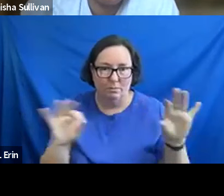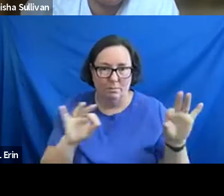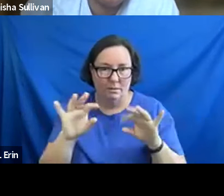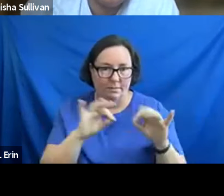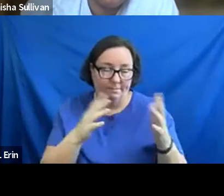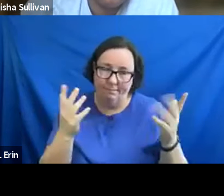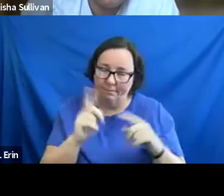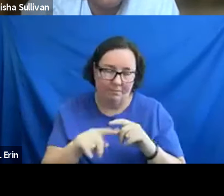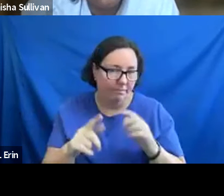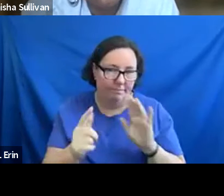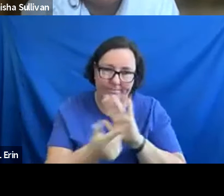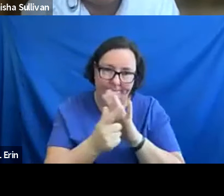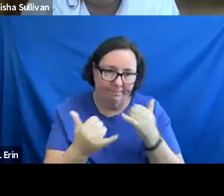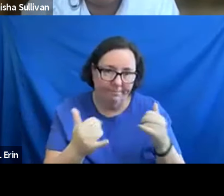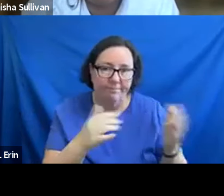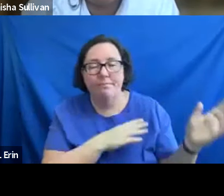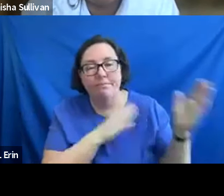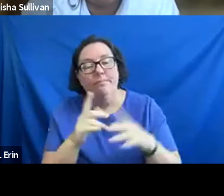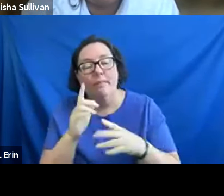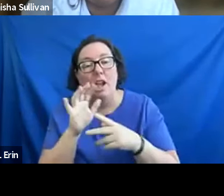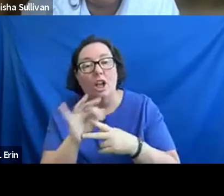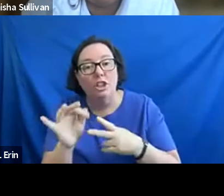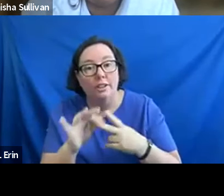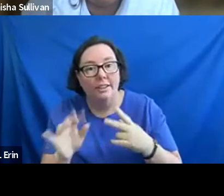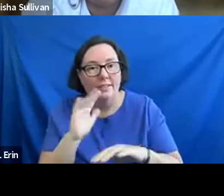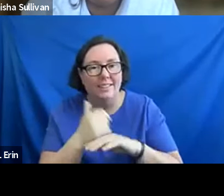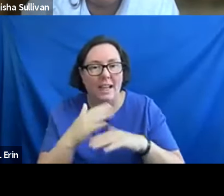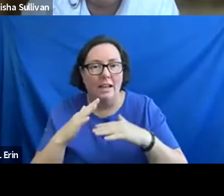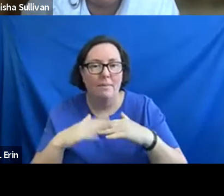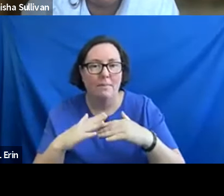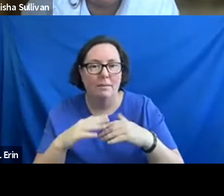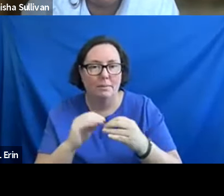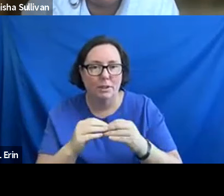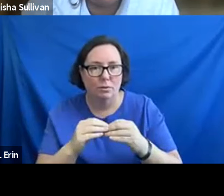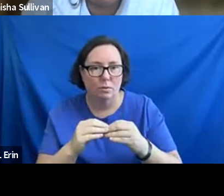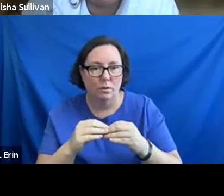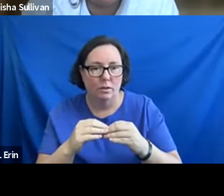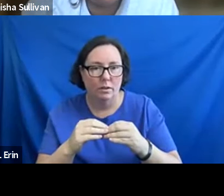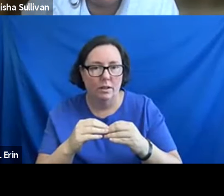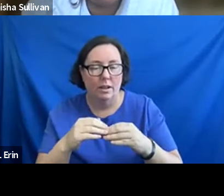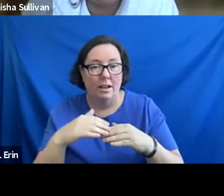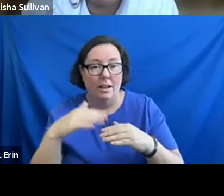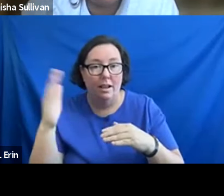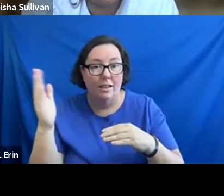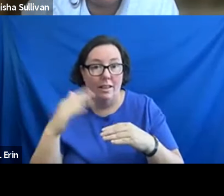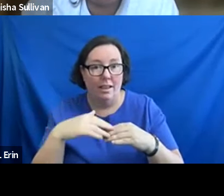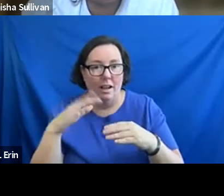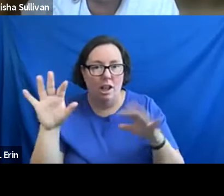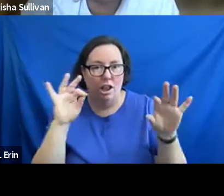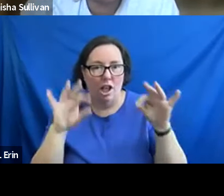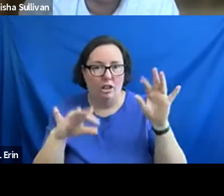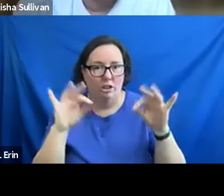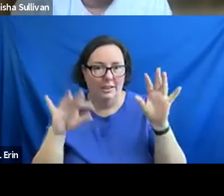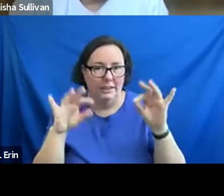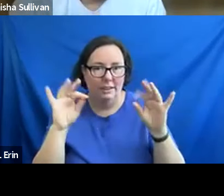alternative was to set a minimum score and then select with a lottery. So the